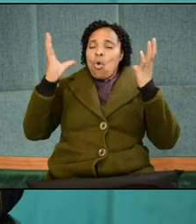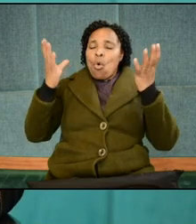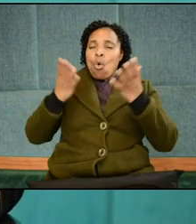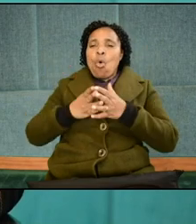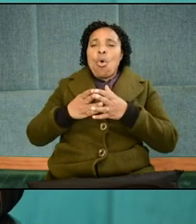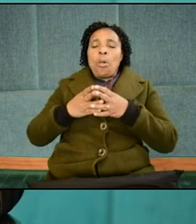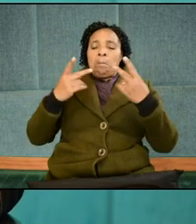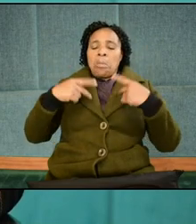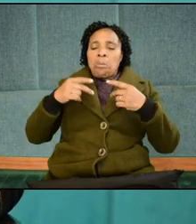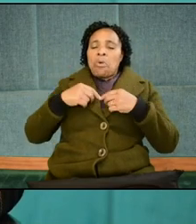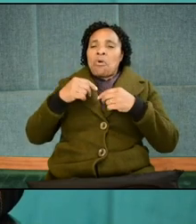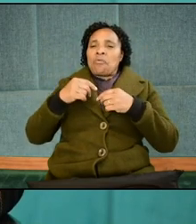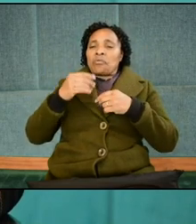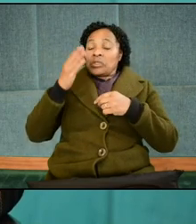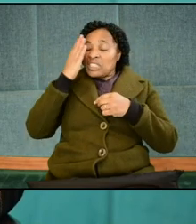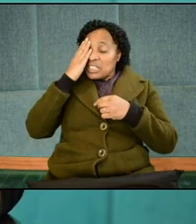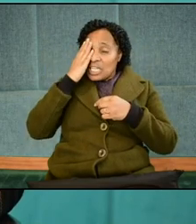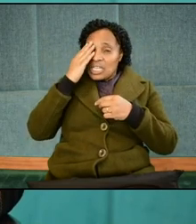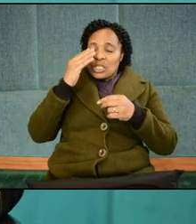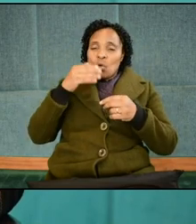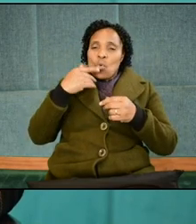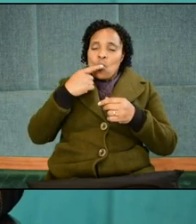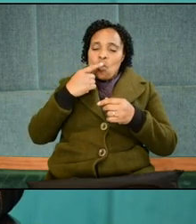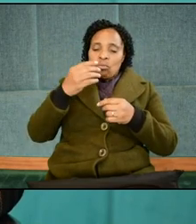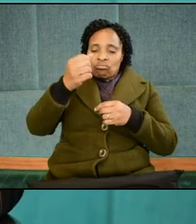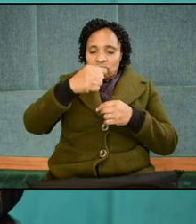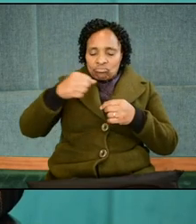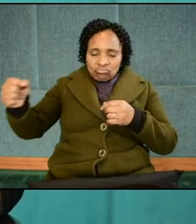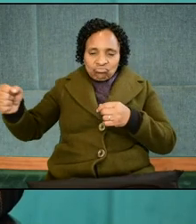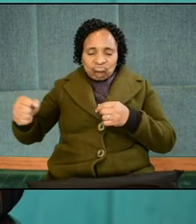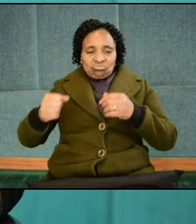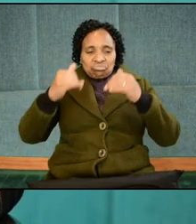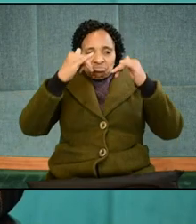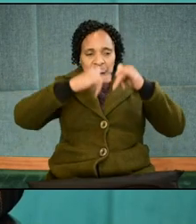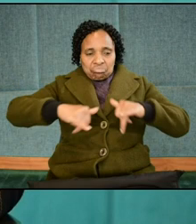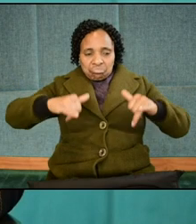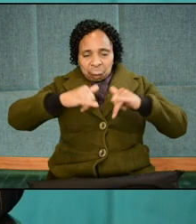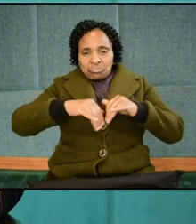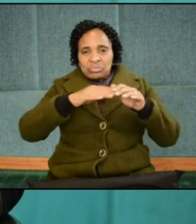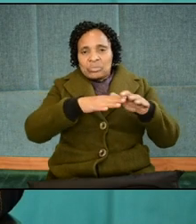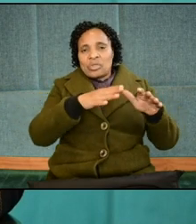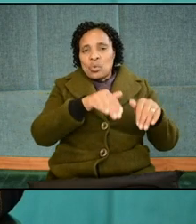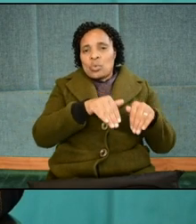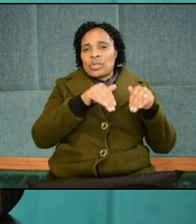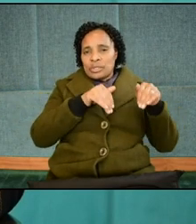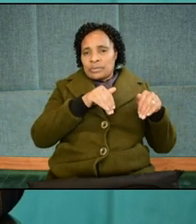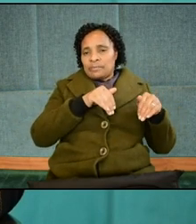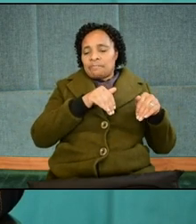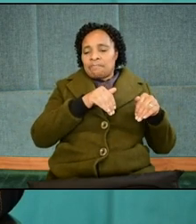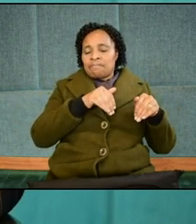of Israel while they were weeping at the entrance to the tent of meeting.